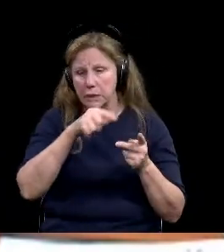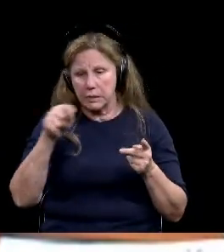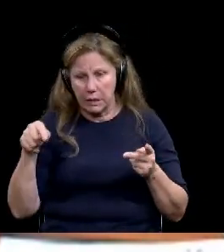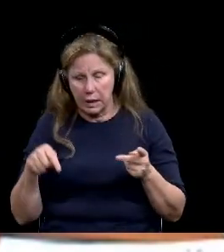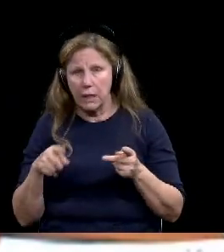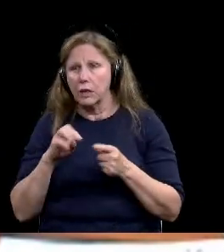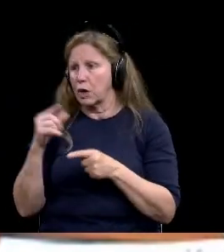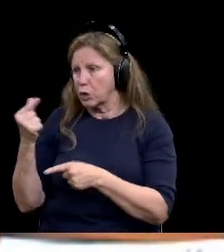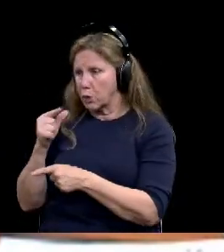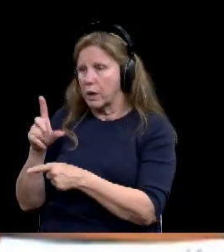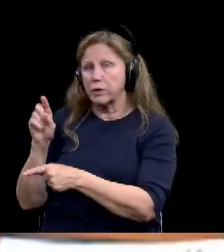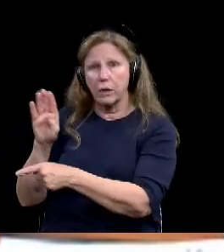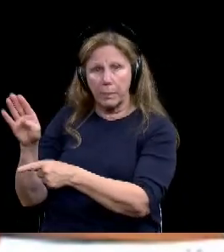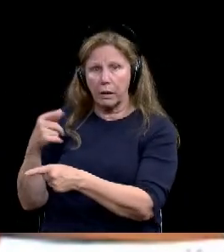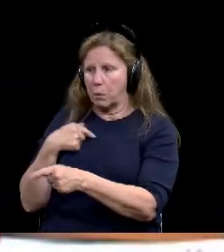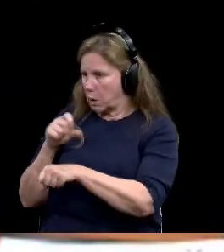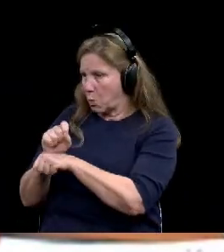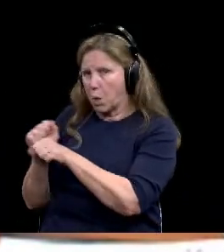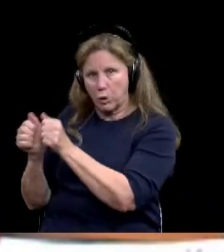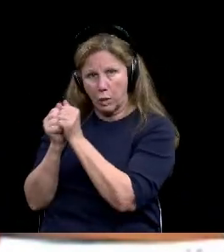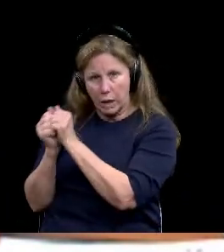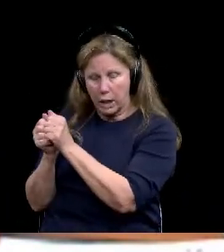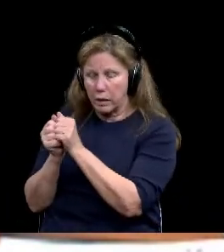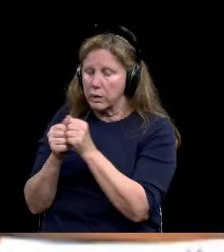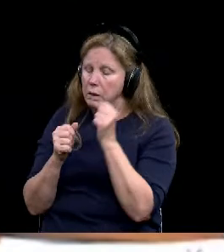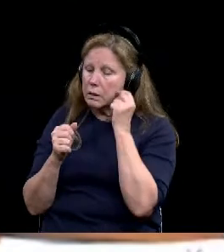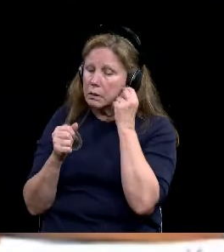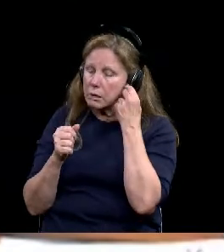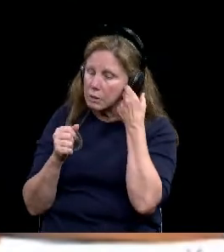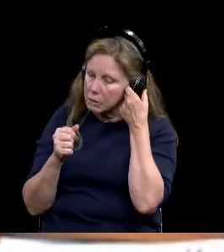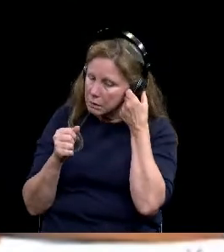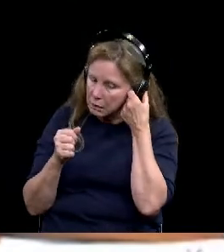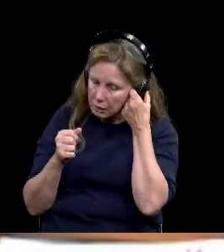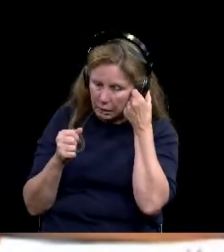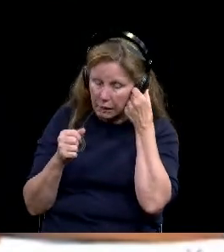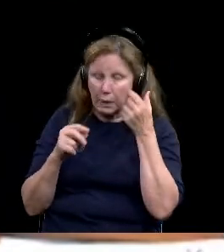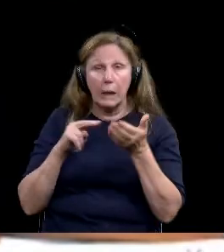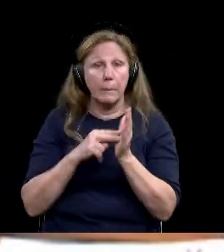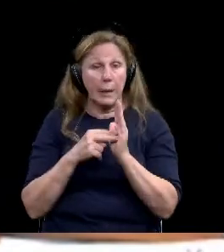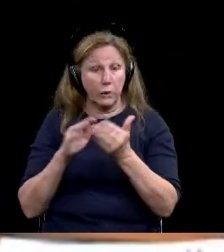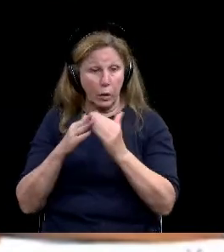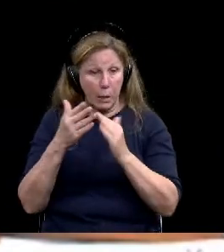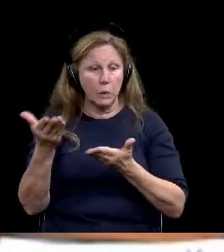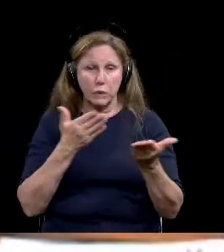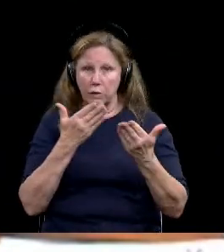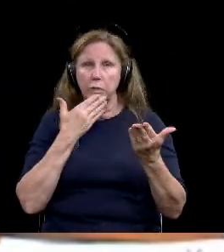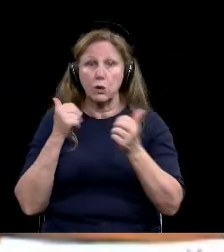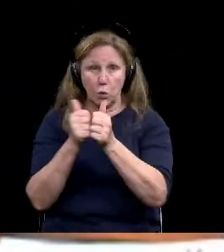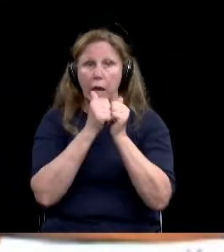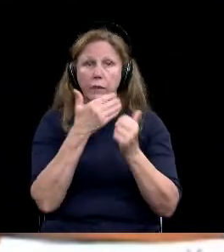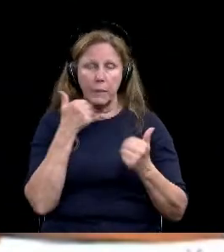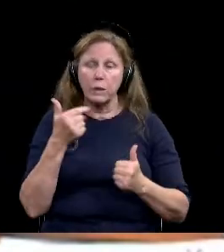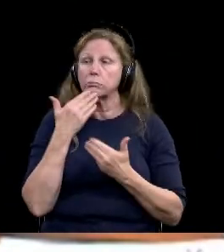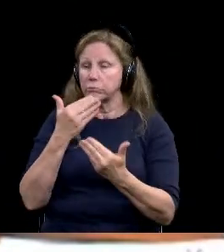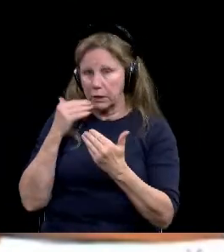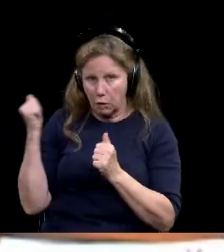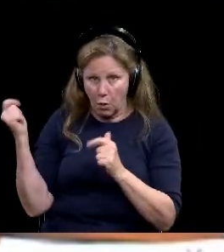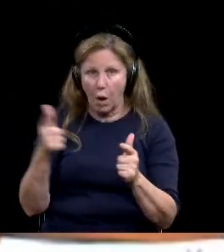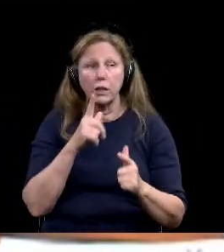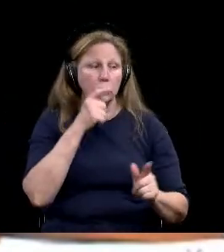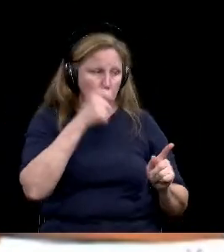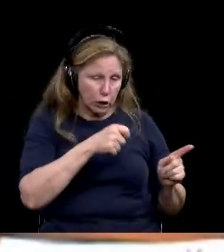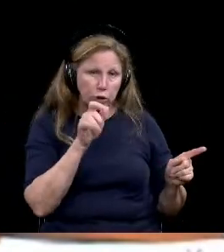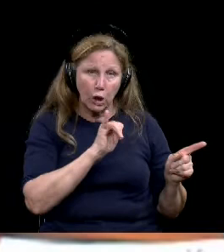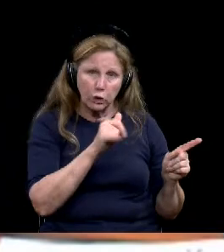appreciate everybody, including Judge Felton, who has kept us appraised of all the legal aspects and the data that we needed to